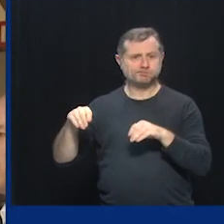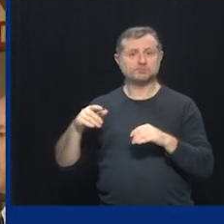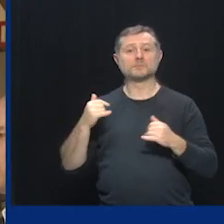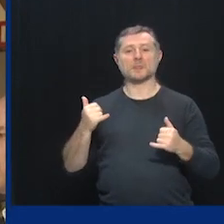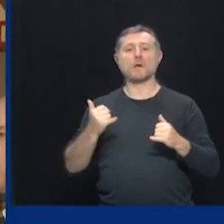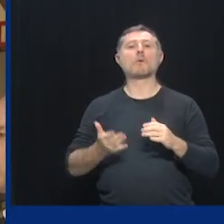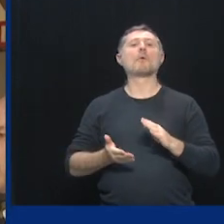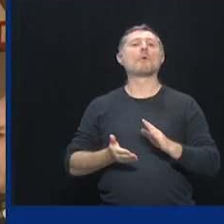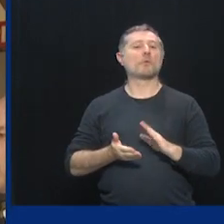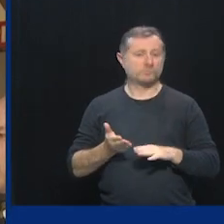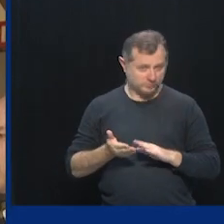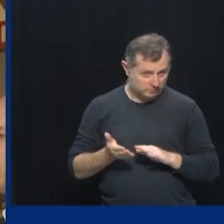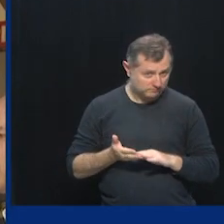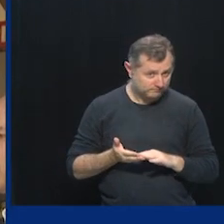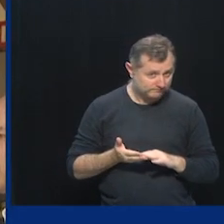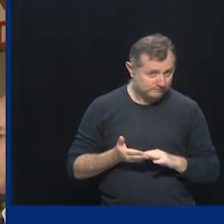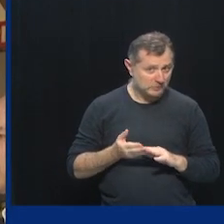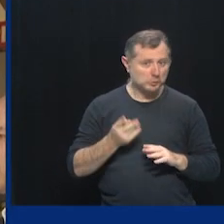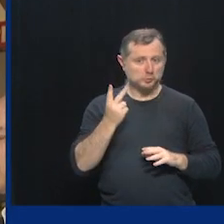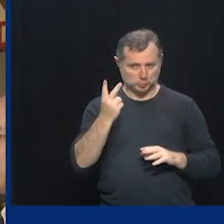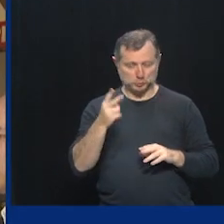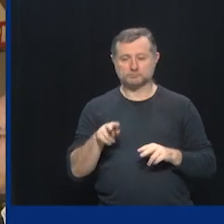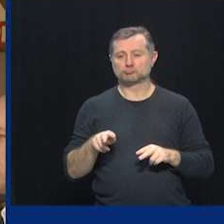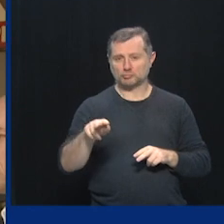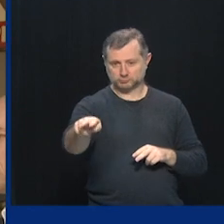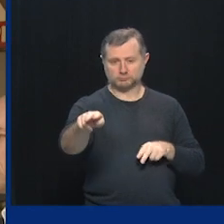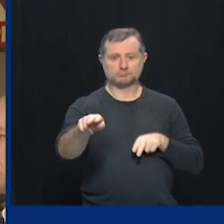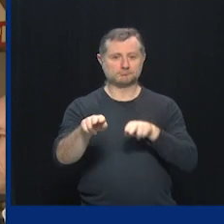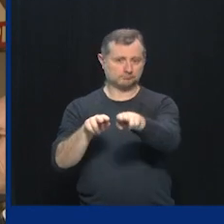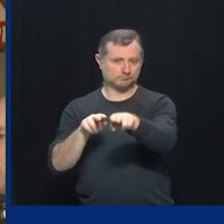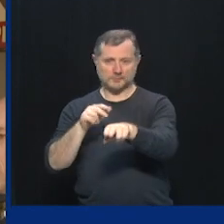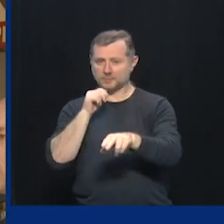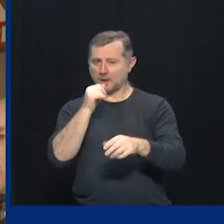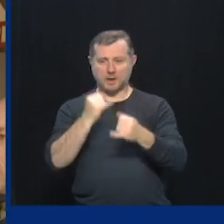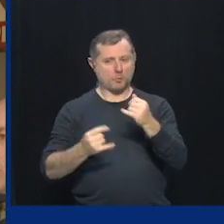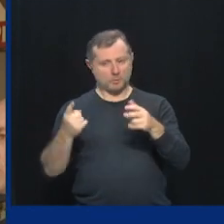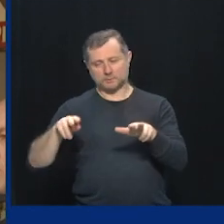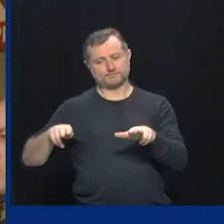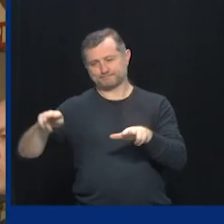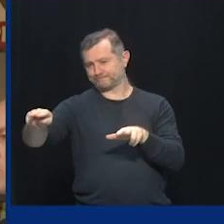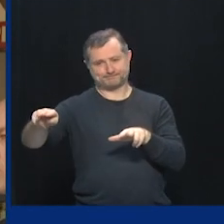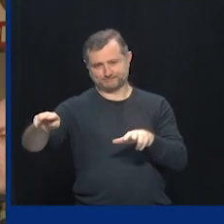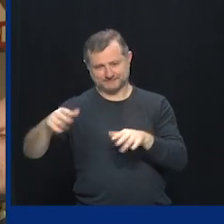2 of their 3 branches. The New York subway system is operating, so the focus on